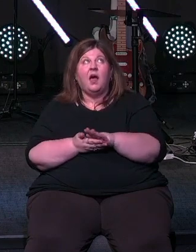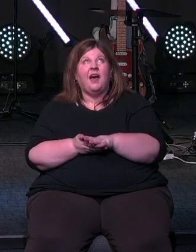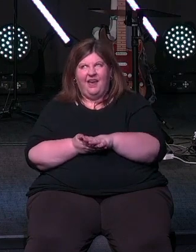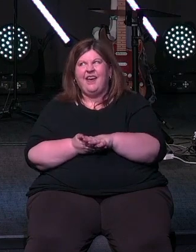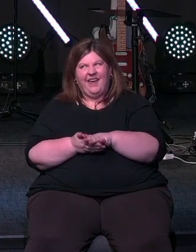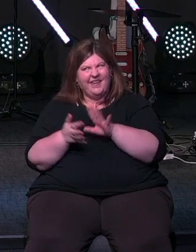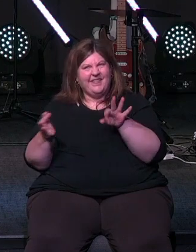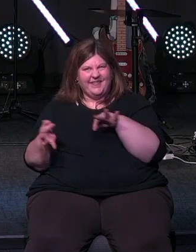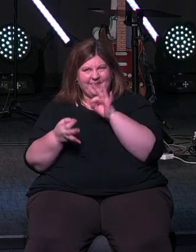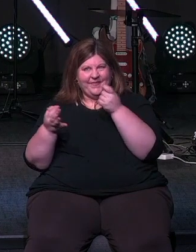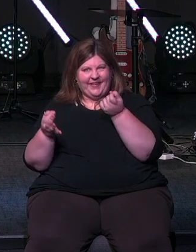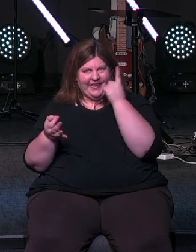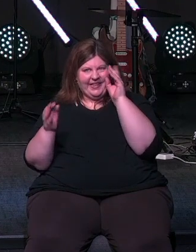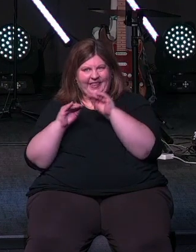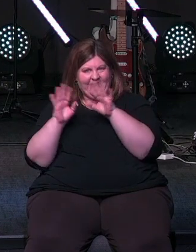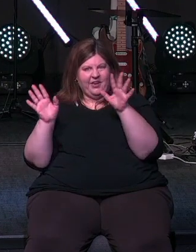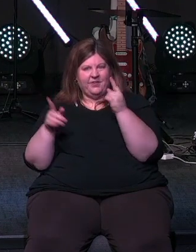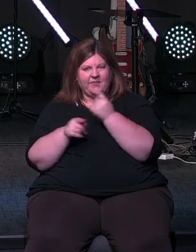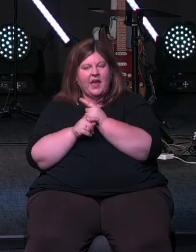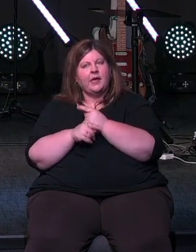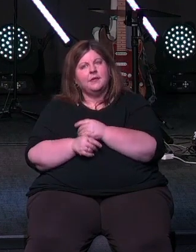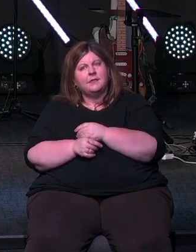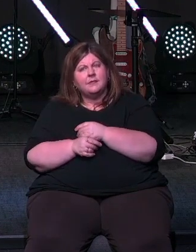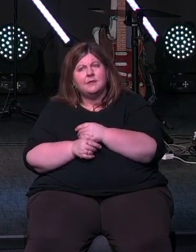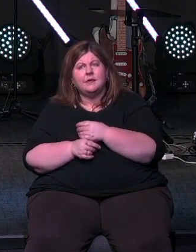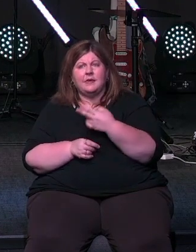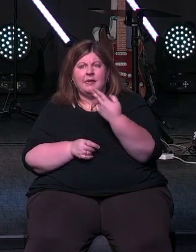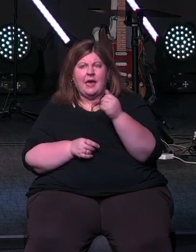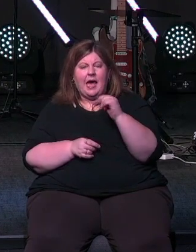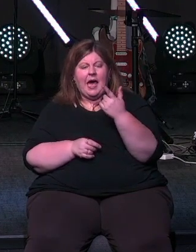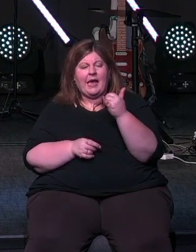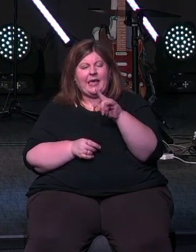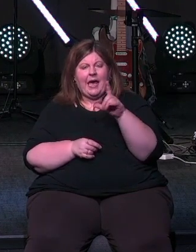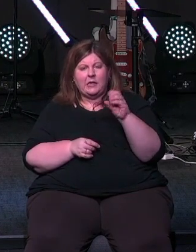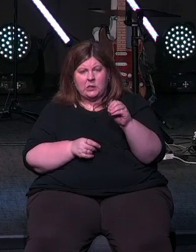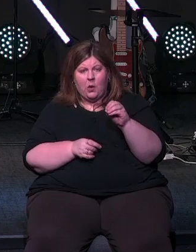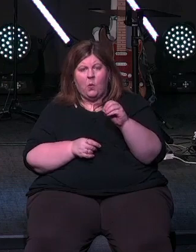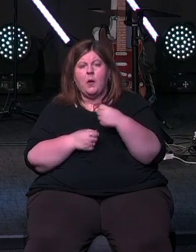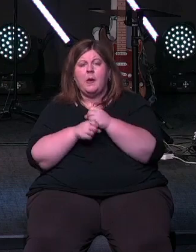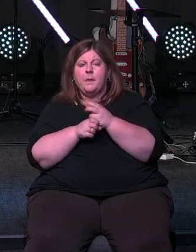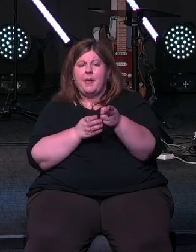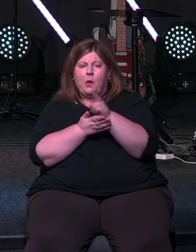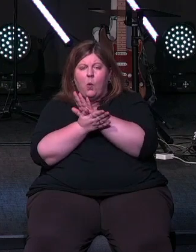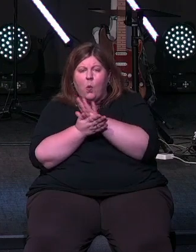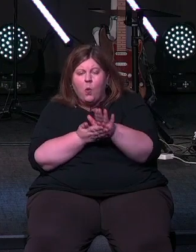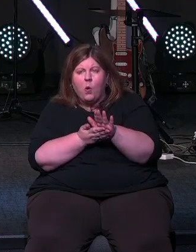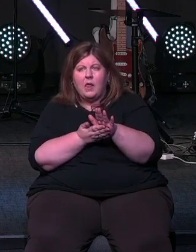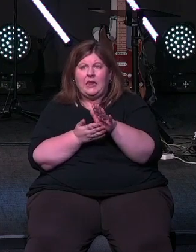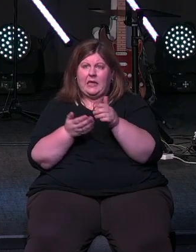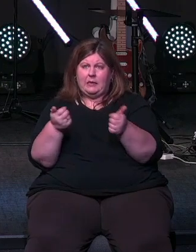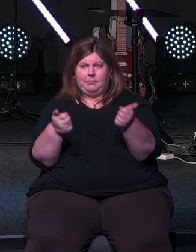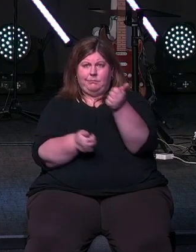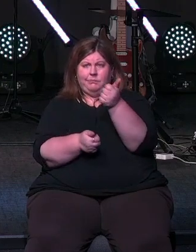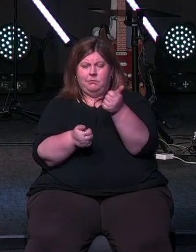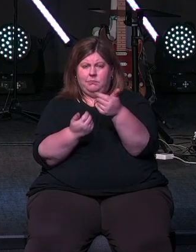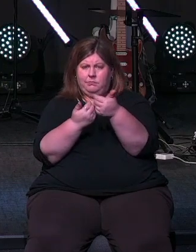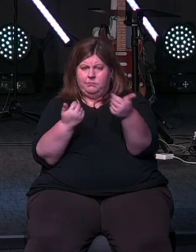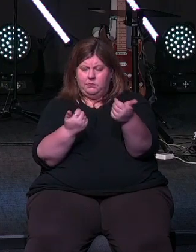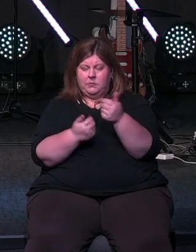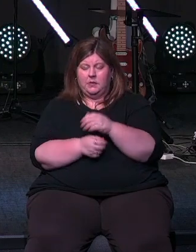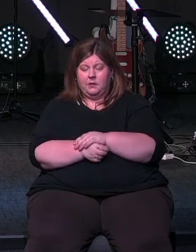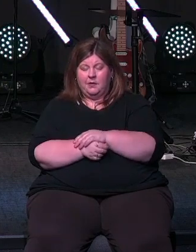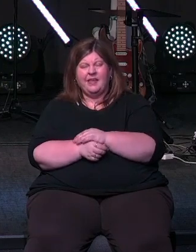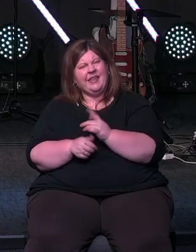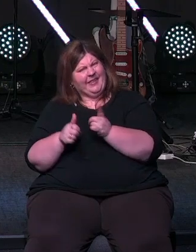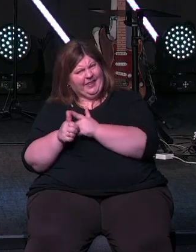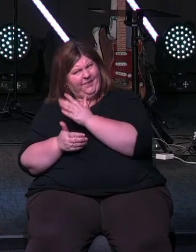more sense, right? Is that way more clear? Hagiazo, hallowed, to make holy, set apart, or pure. It's funny, the first part of the Lord's